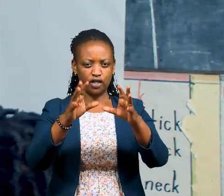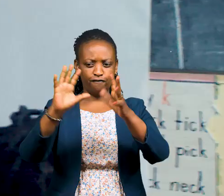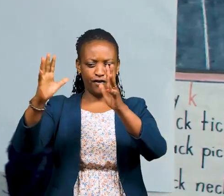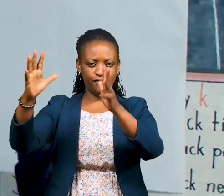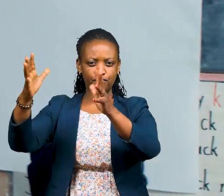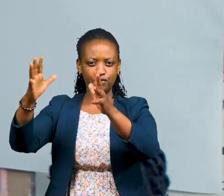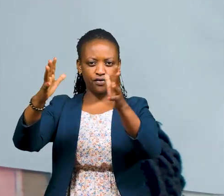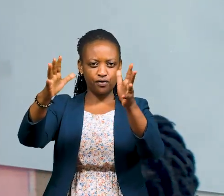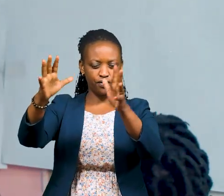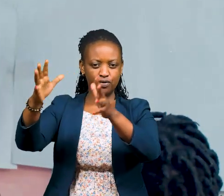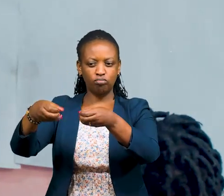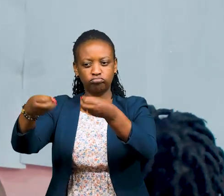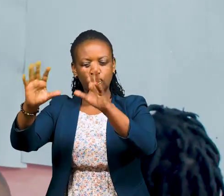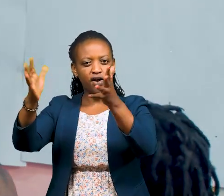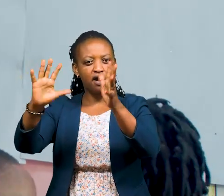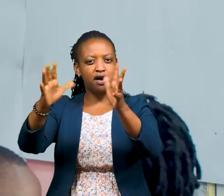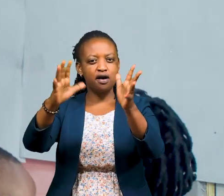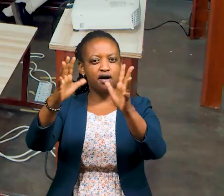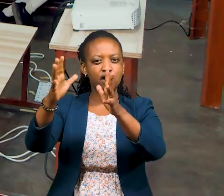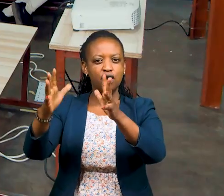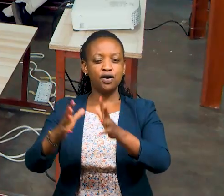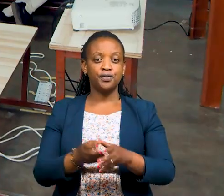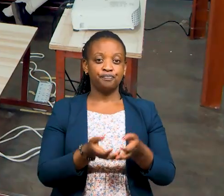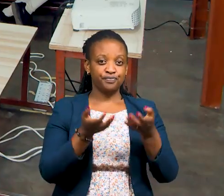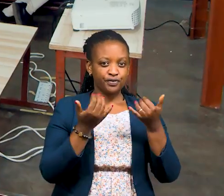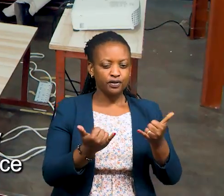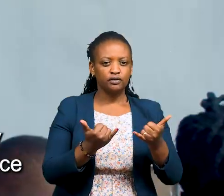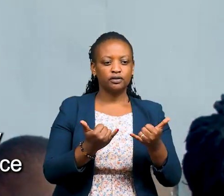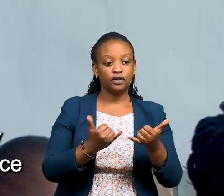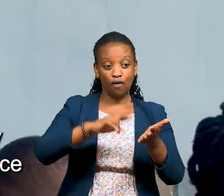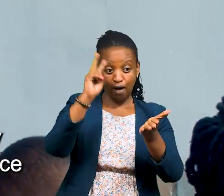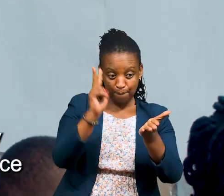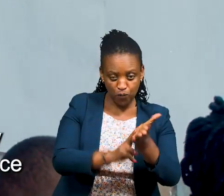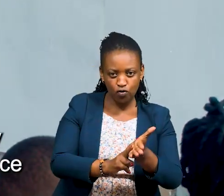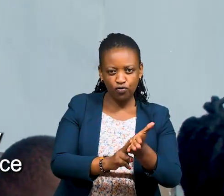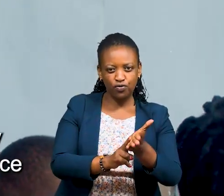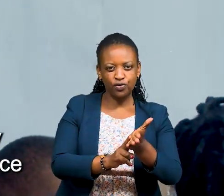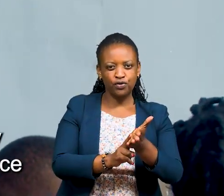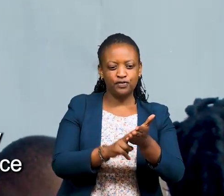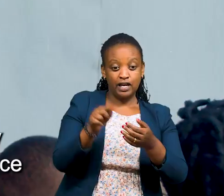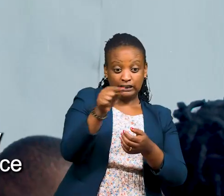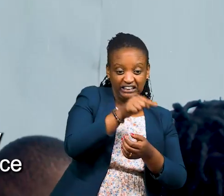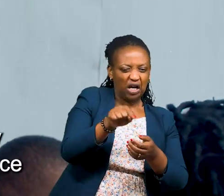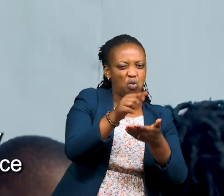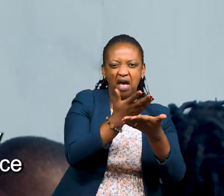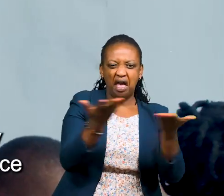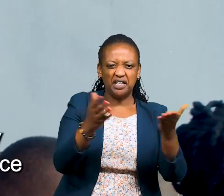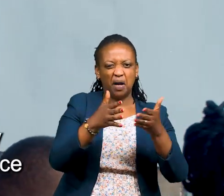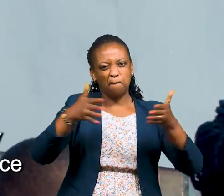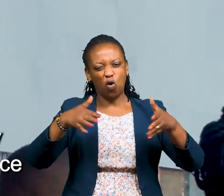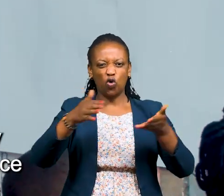Okay, flowers to her. So we have proved that any circle of